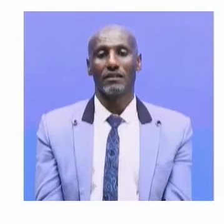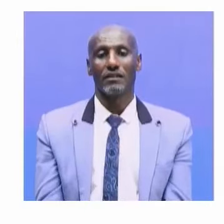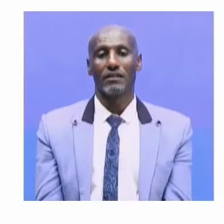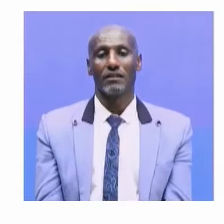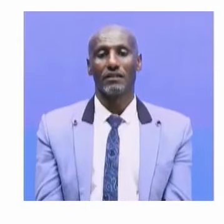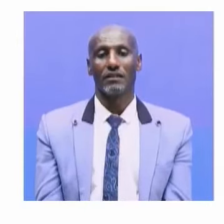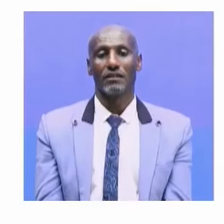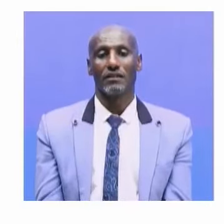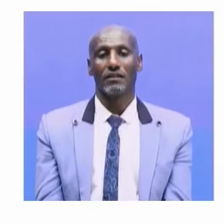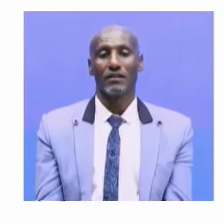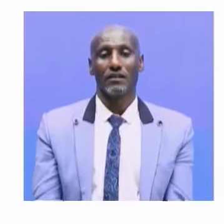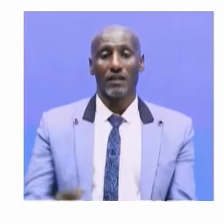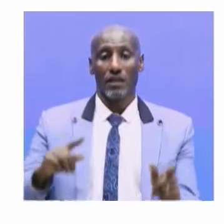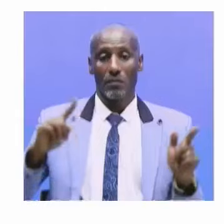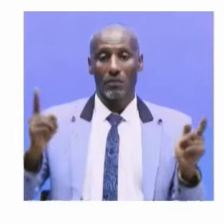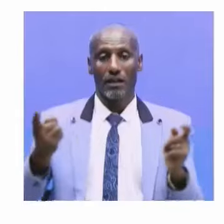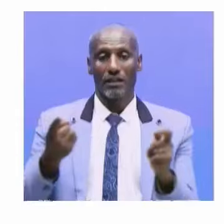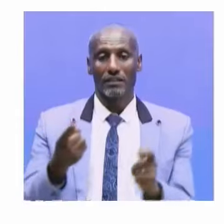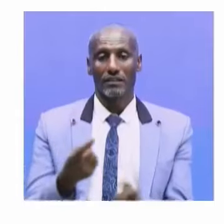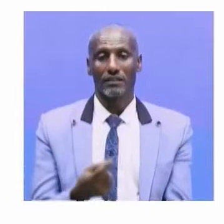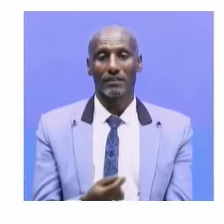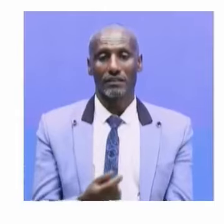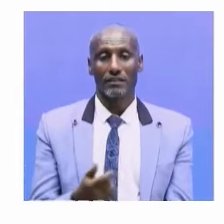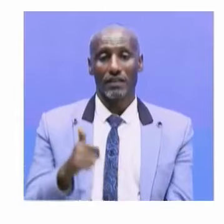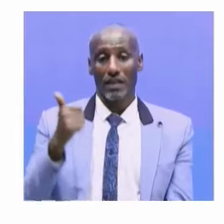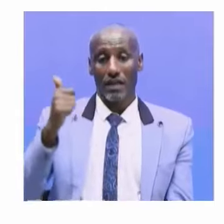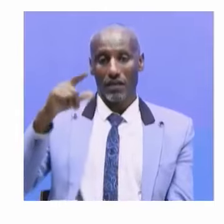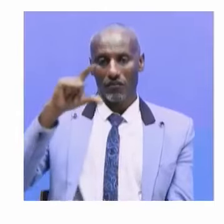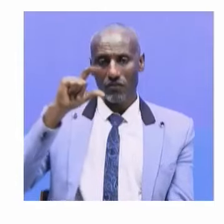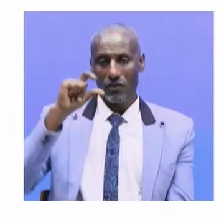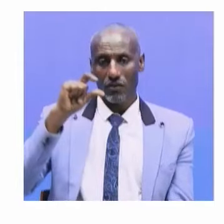Here is a few.